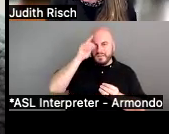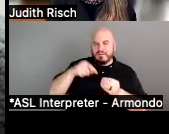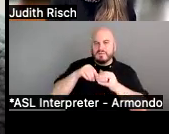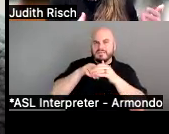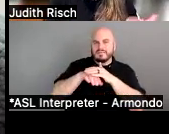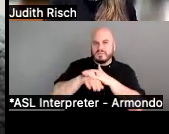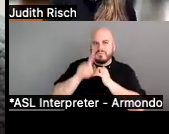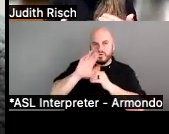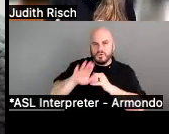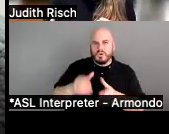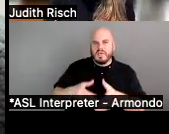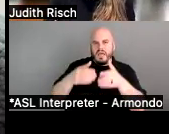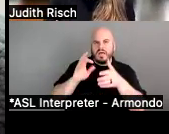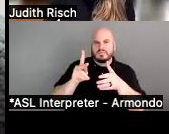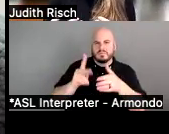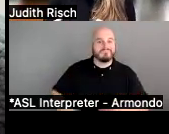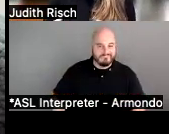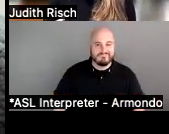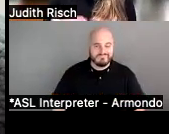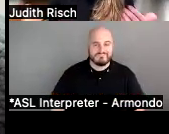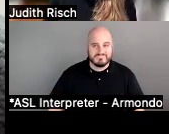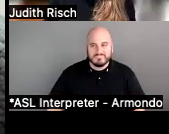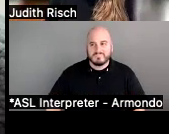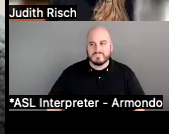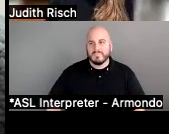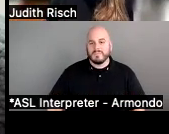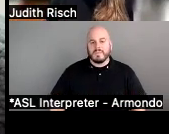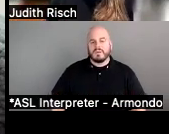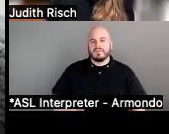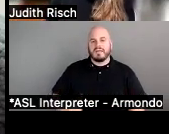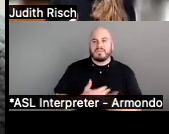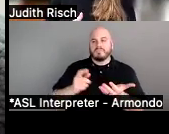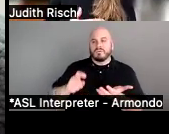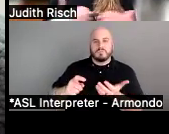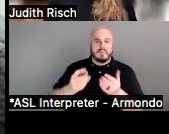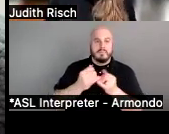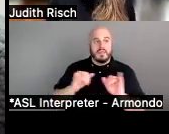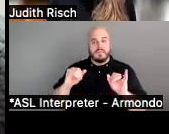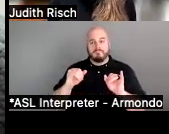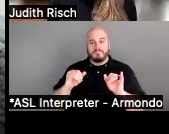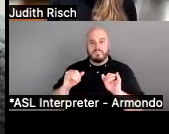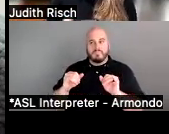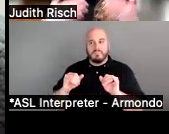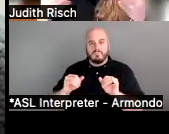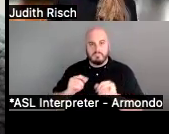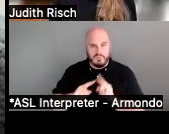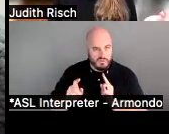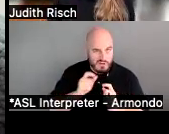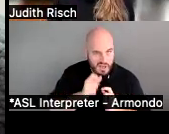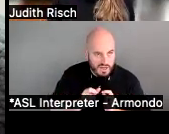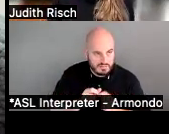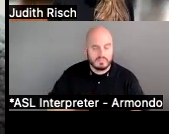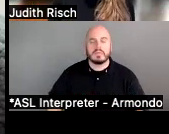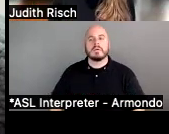kiosks, because they are a point where everything's supposed to be independent and they're not. And they're